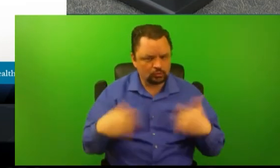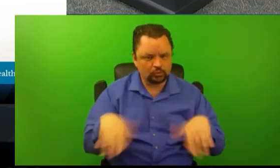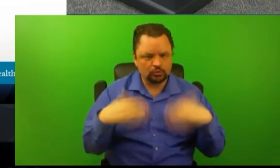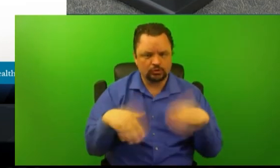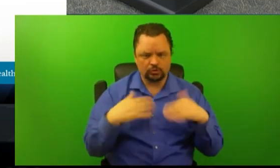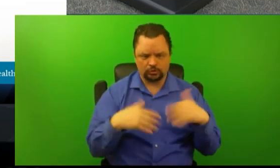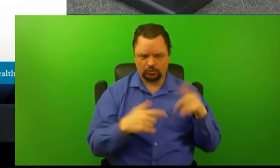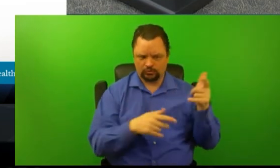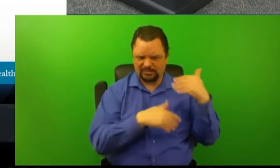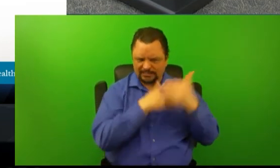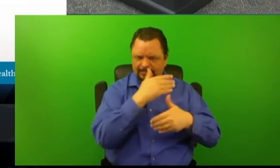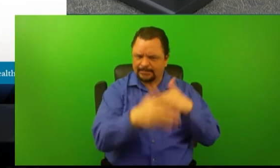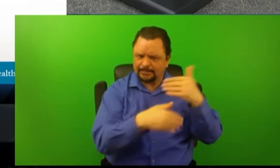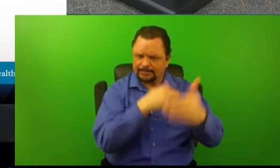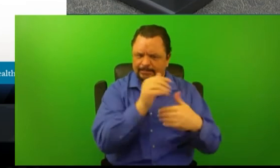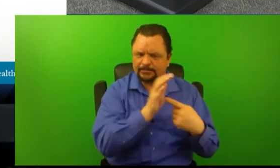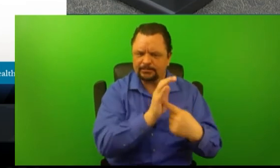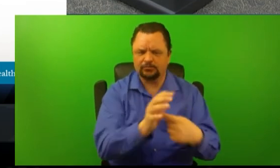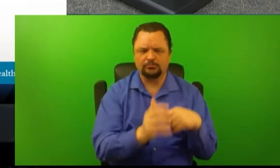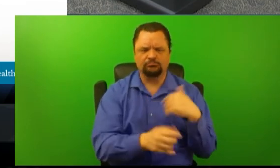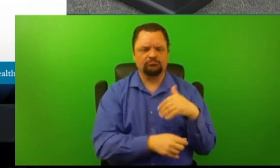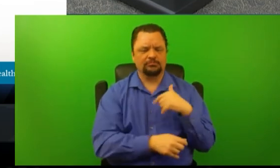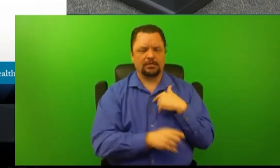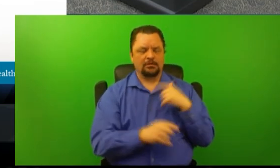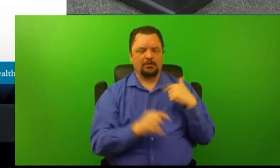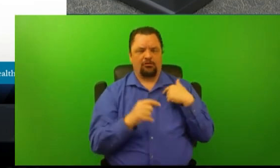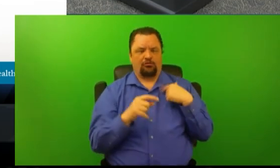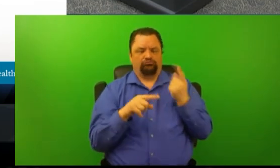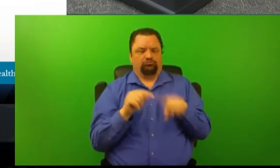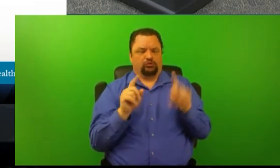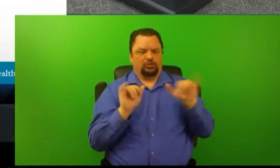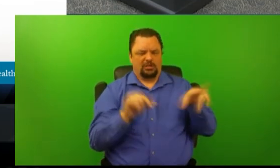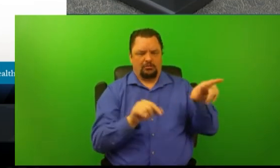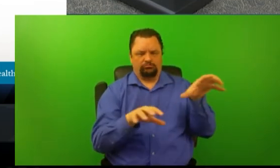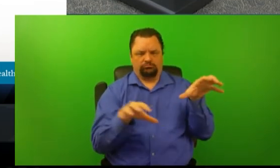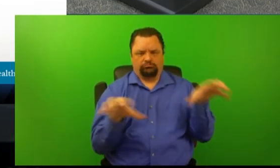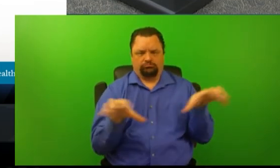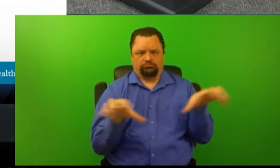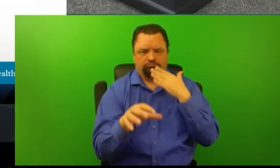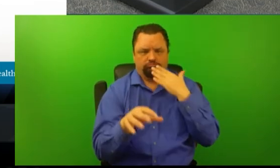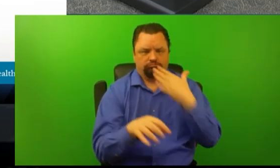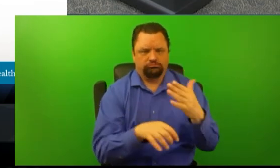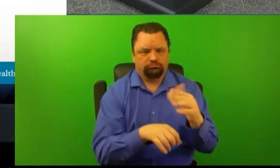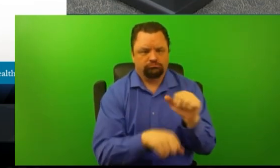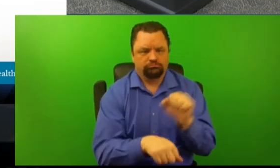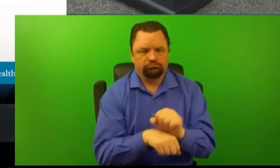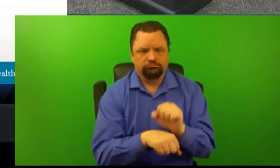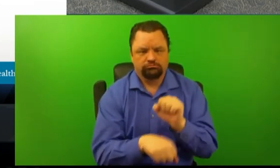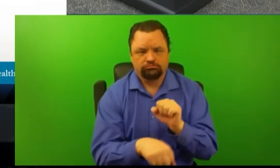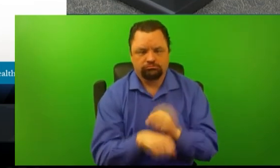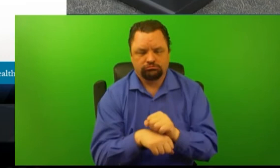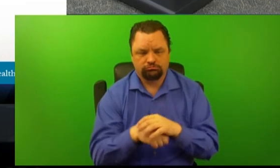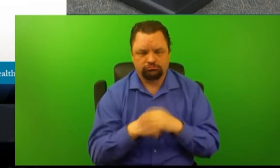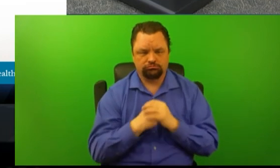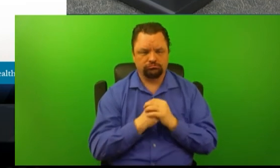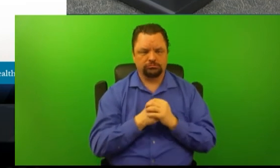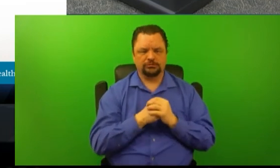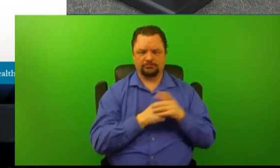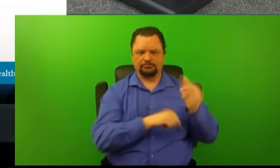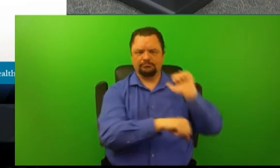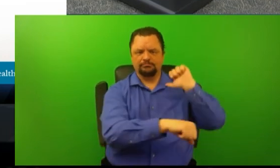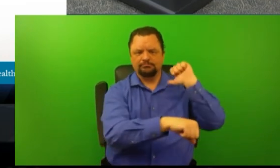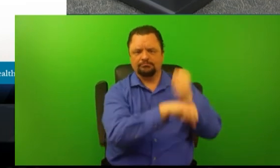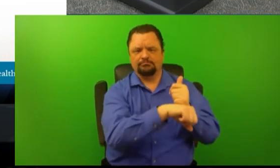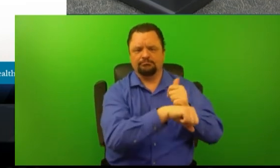is so fantastic that we have built the capacity of that office over the last number of years. And so I'm just eternally grateful for